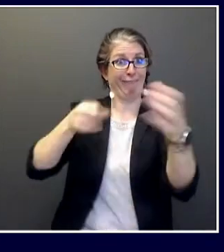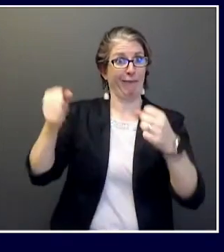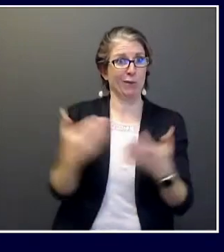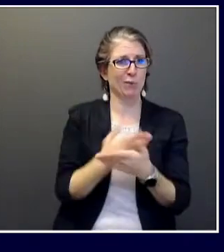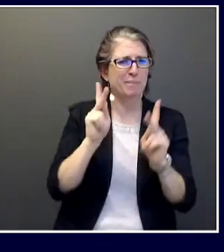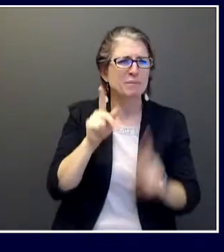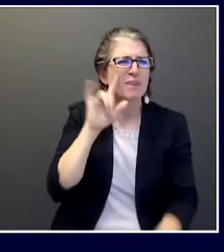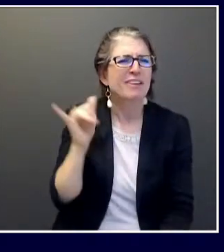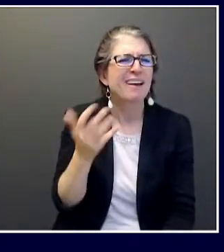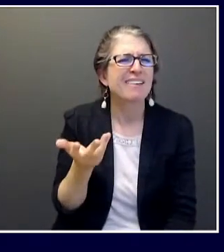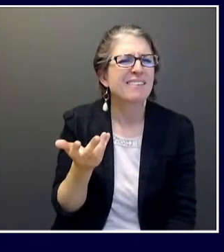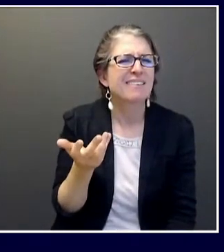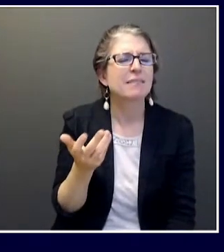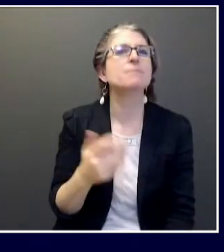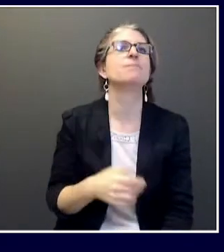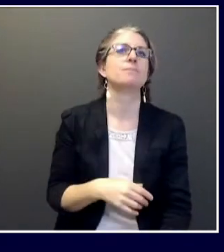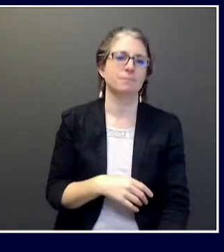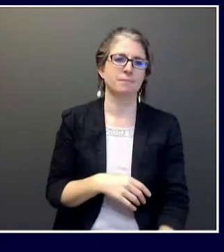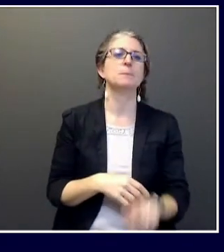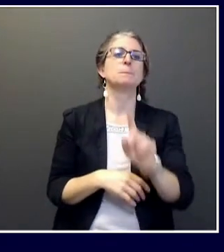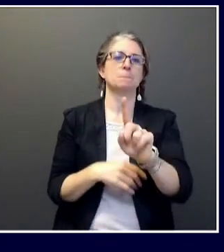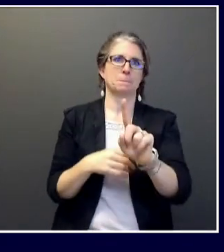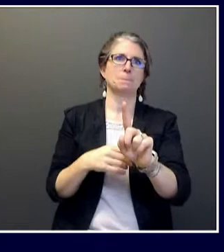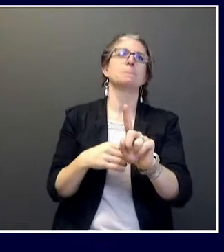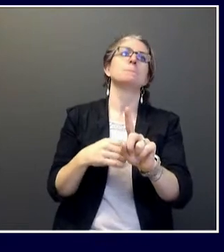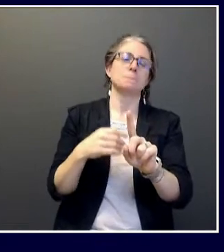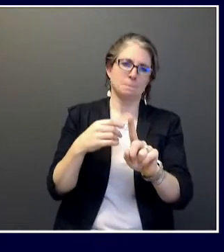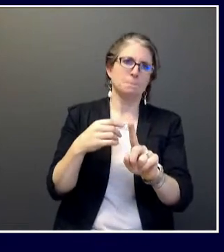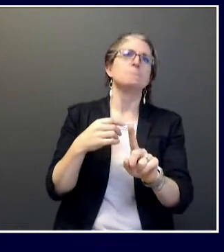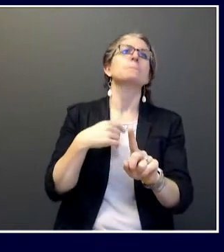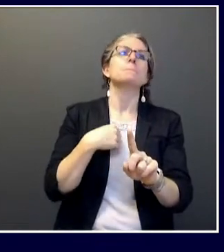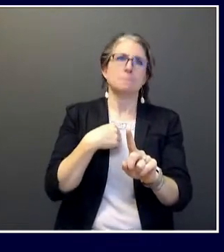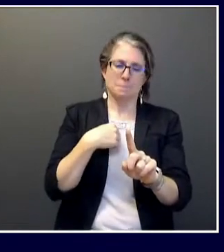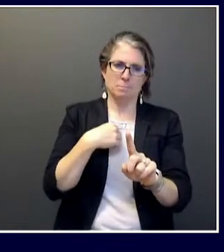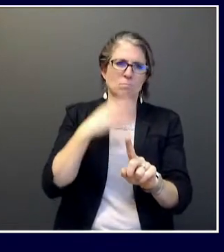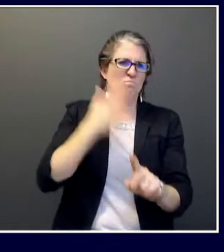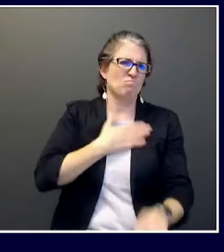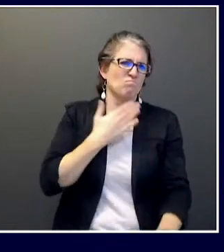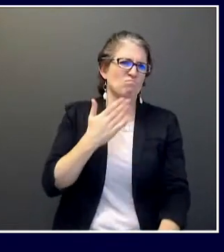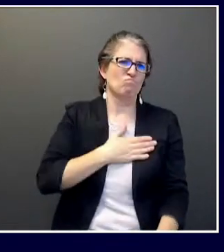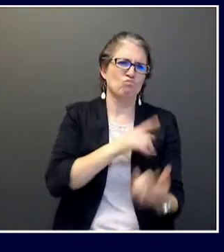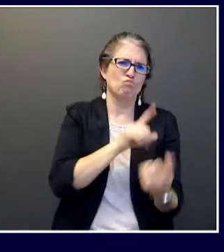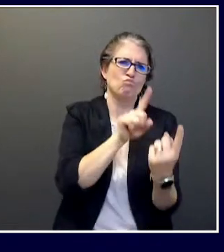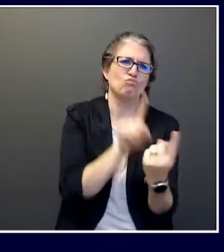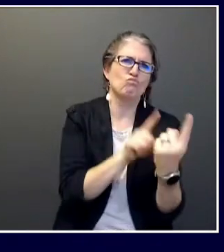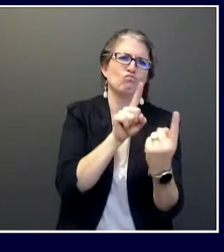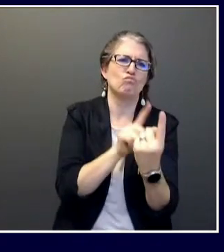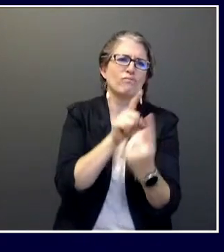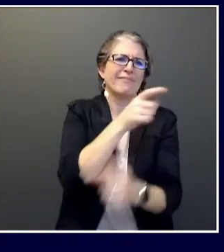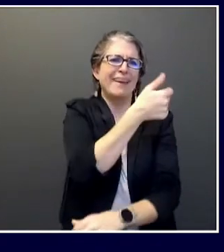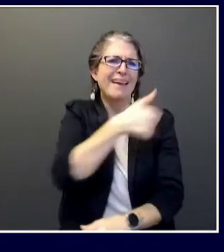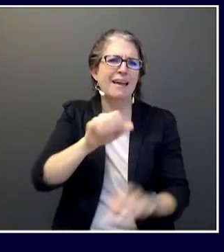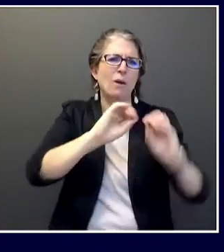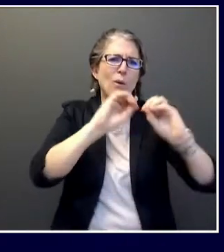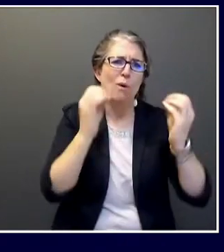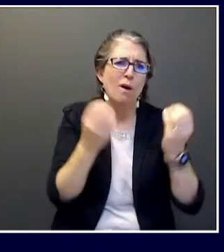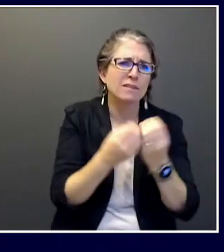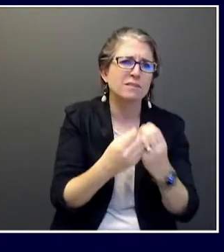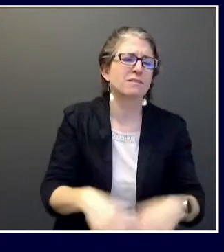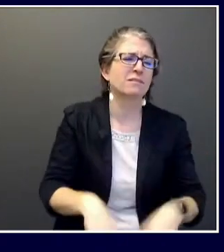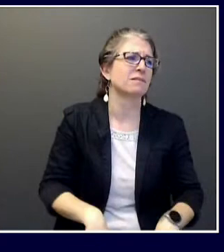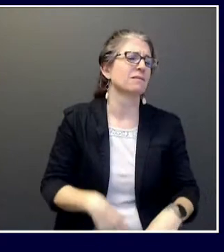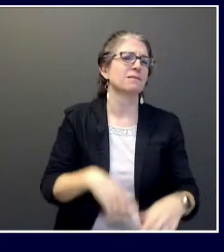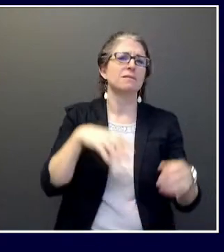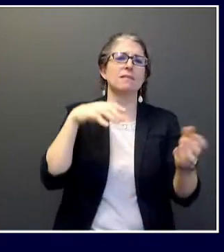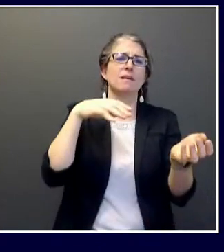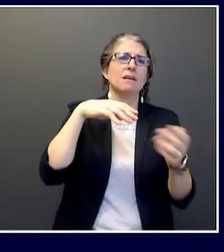work one-on-one with any facility that is experiencing staffing shortages that lead to service disruptions.